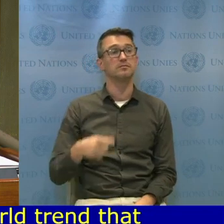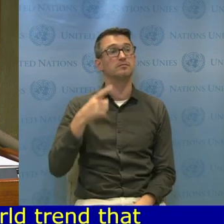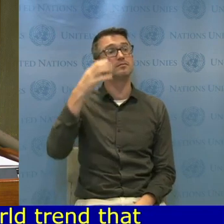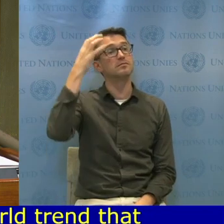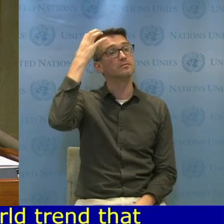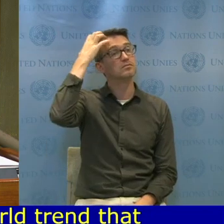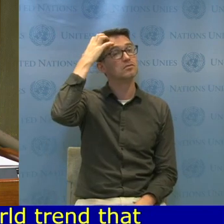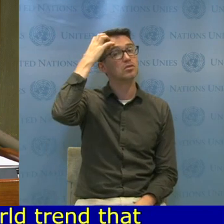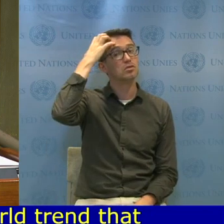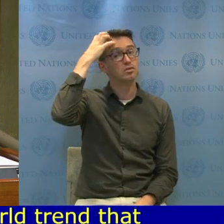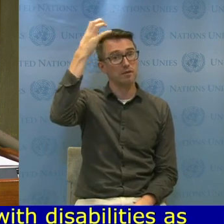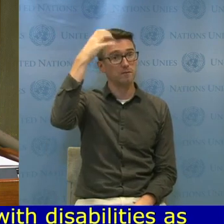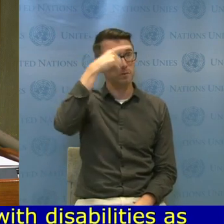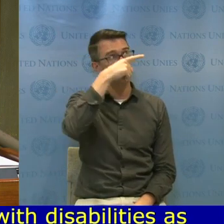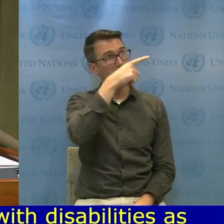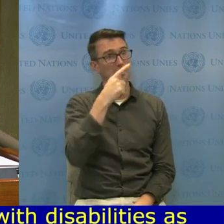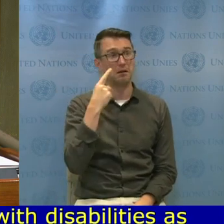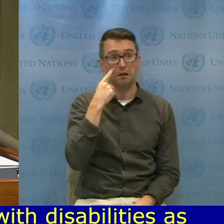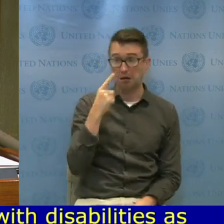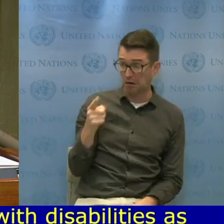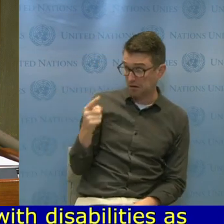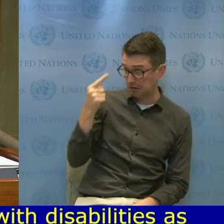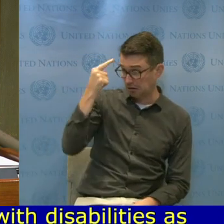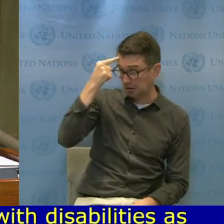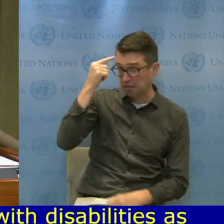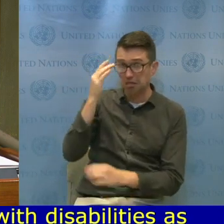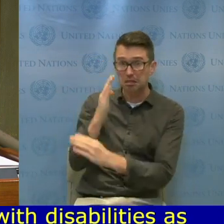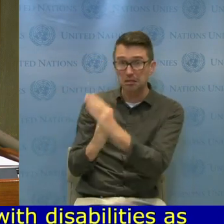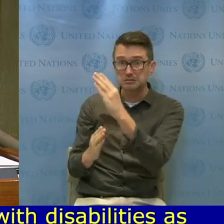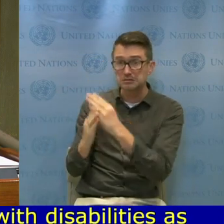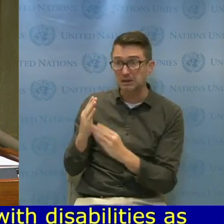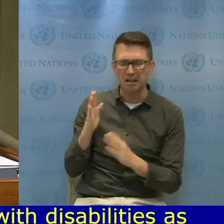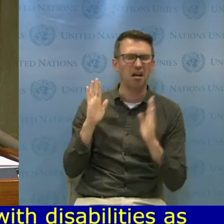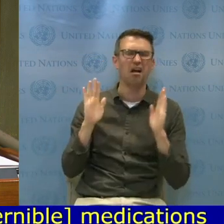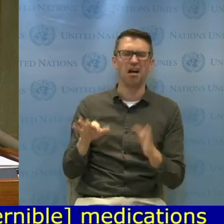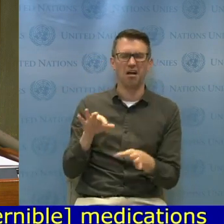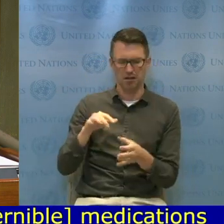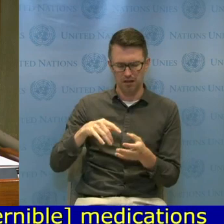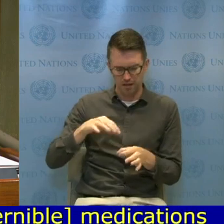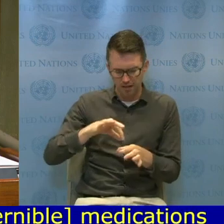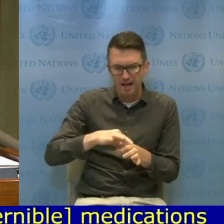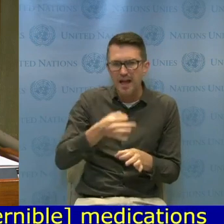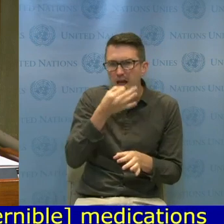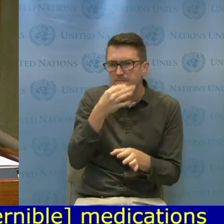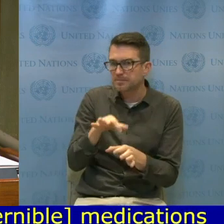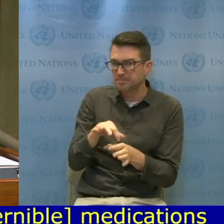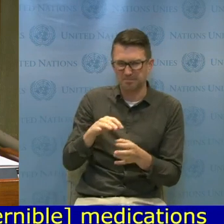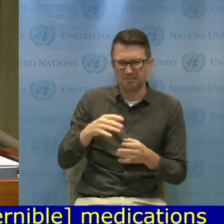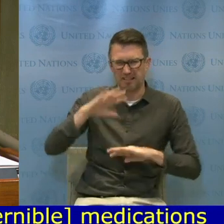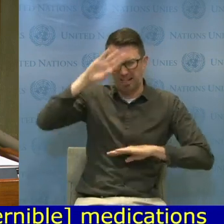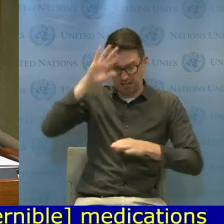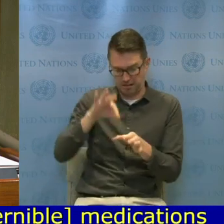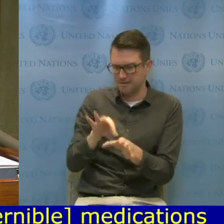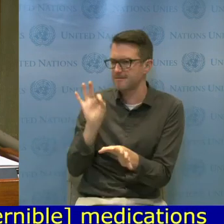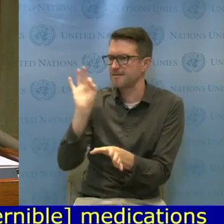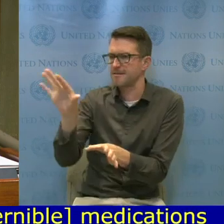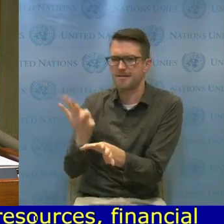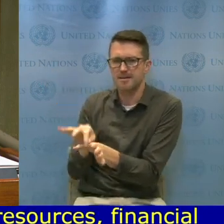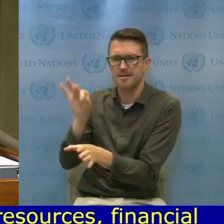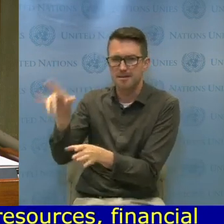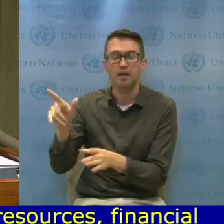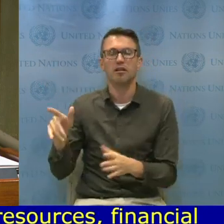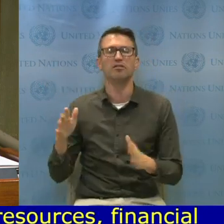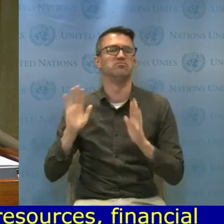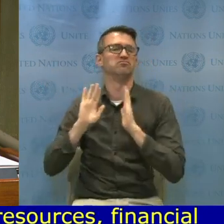resources, financial resources are deployed and focused only on answering this one problem. This is wrong. The